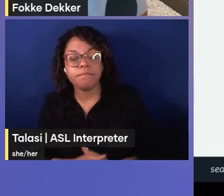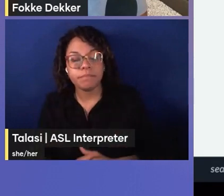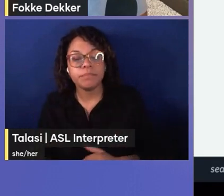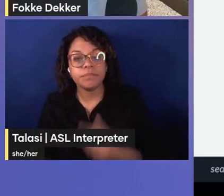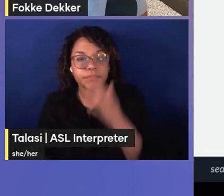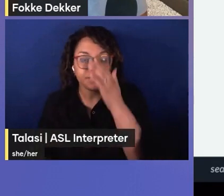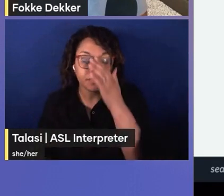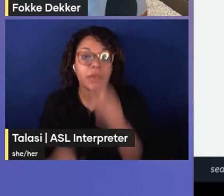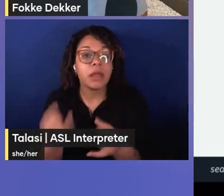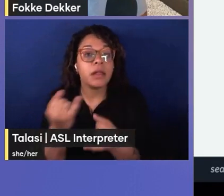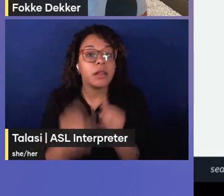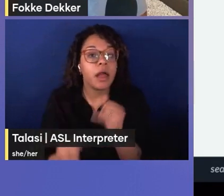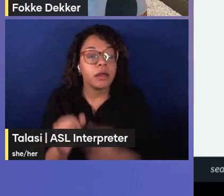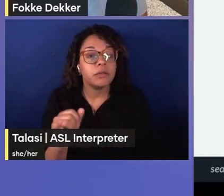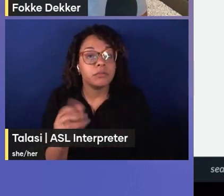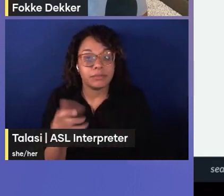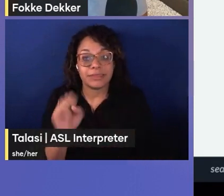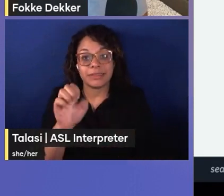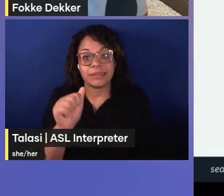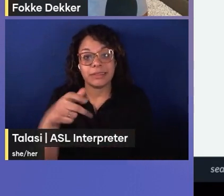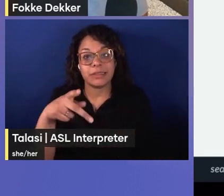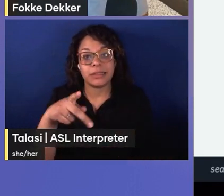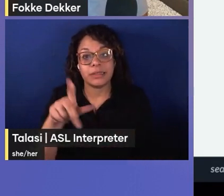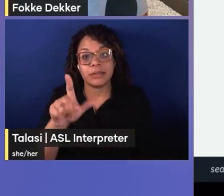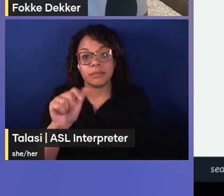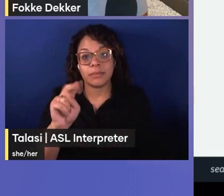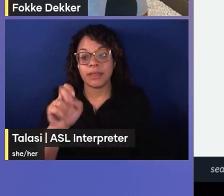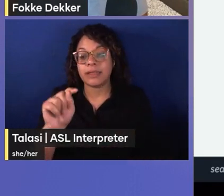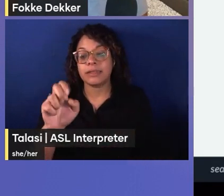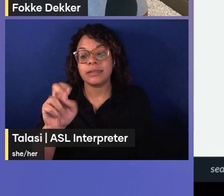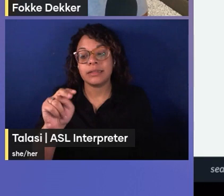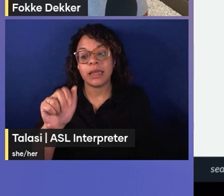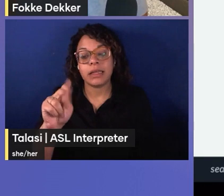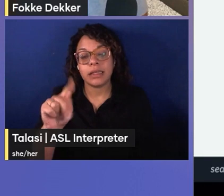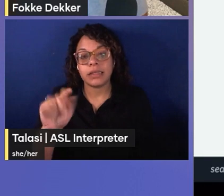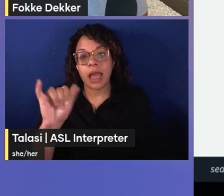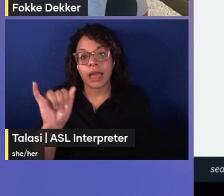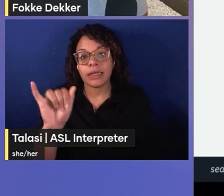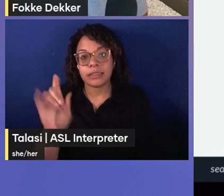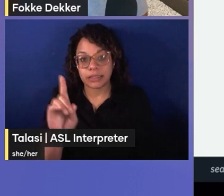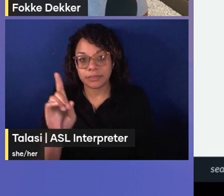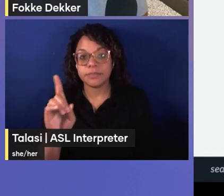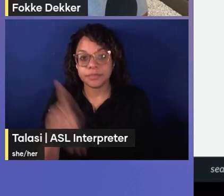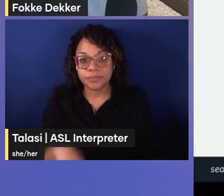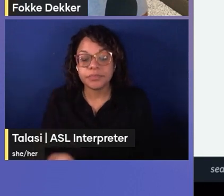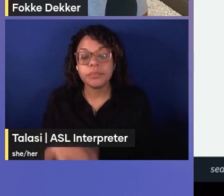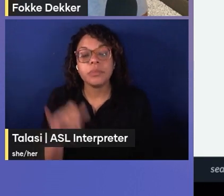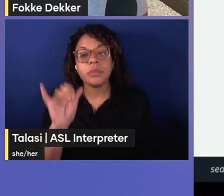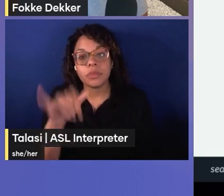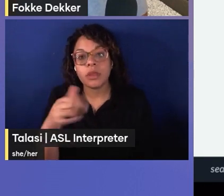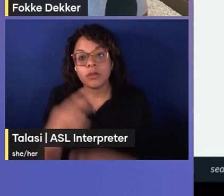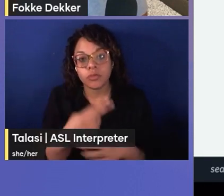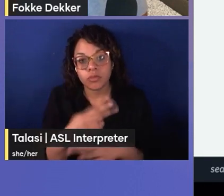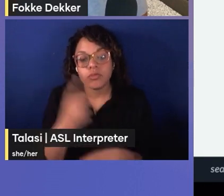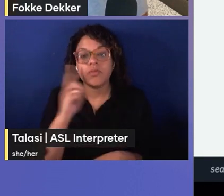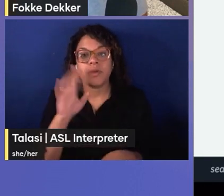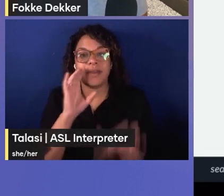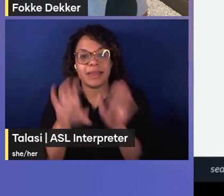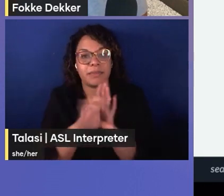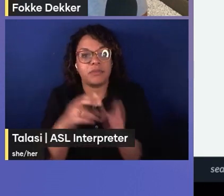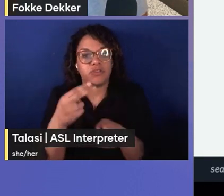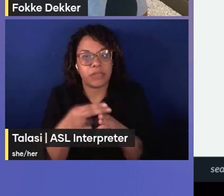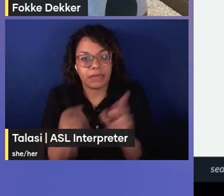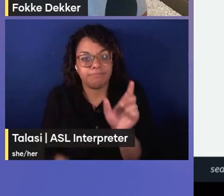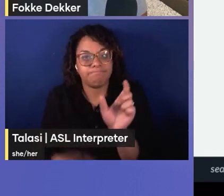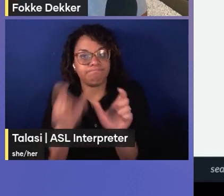ask is the Seaplane tenant ID, which we'll use in the image name to identify